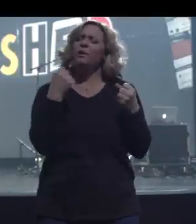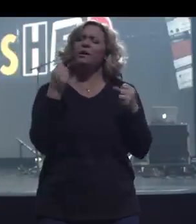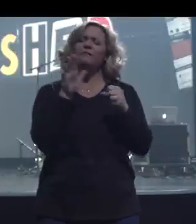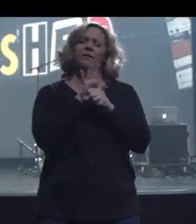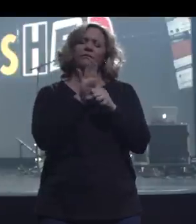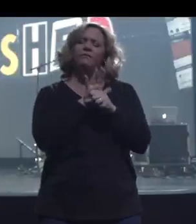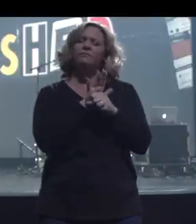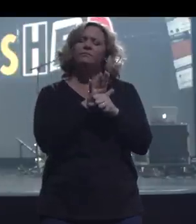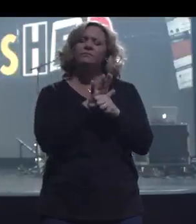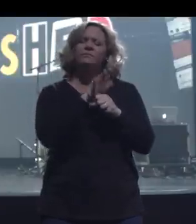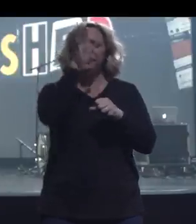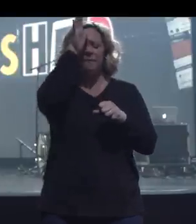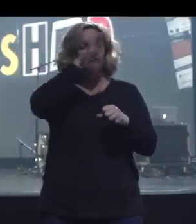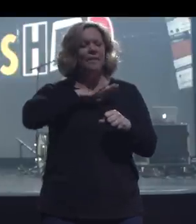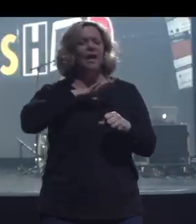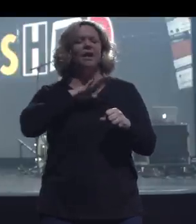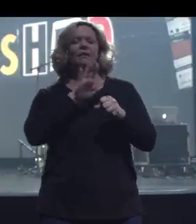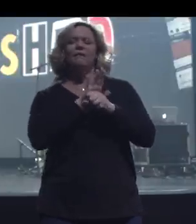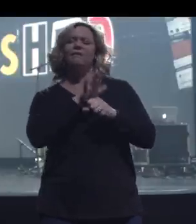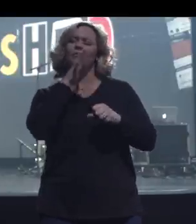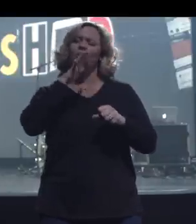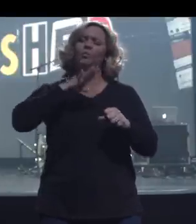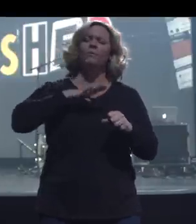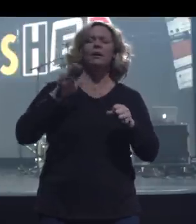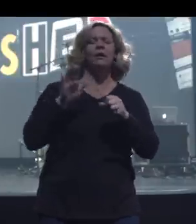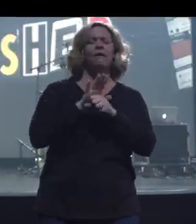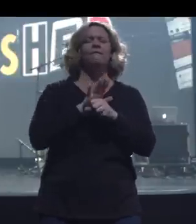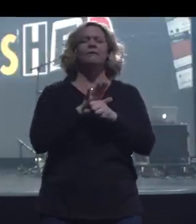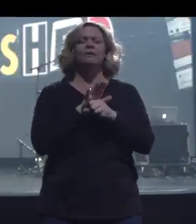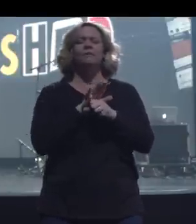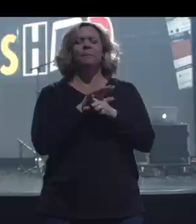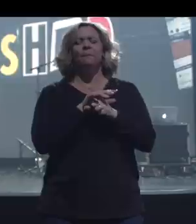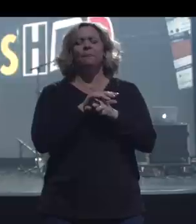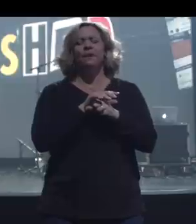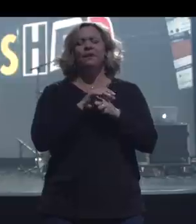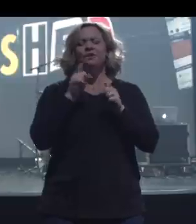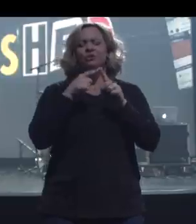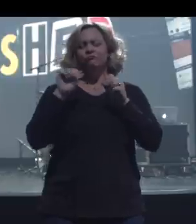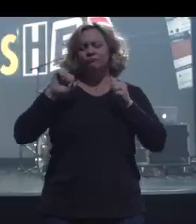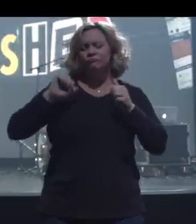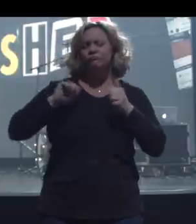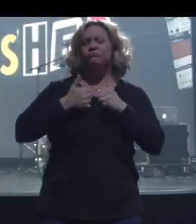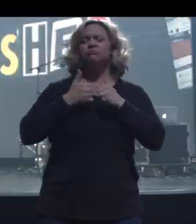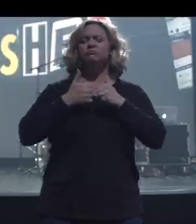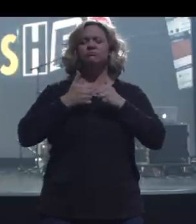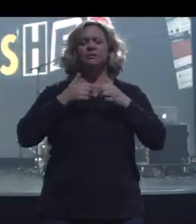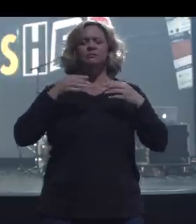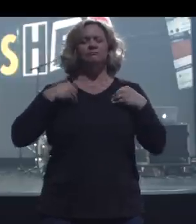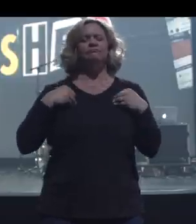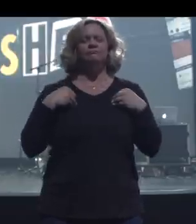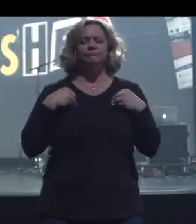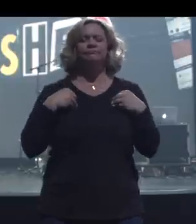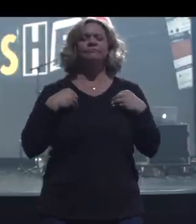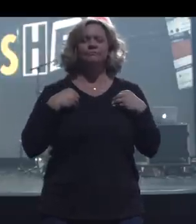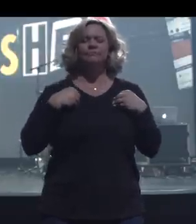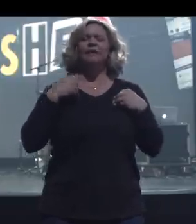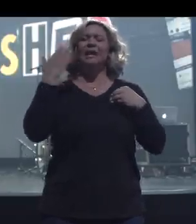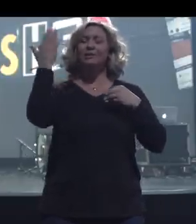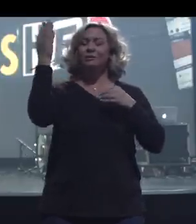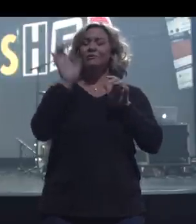brave enough, man enough, woman enough, to actually take on these challenges, would you do a mighty work in our lives so we can